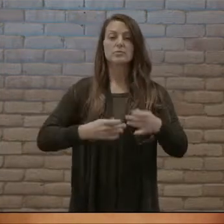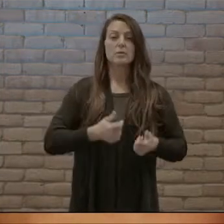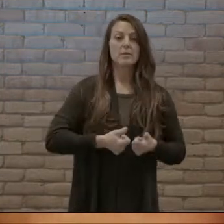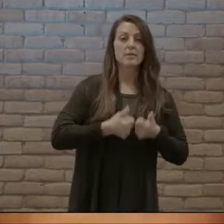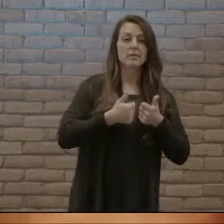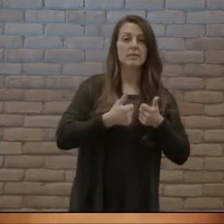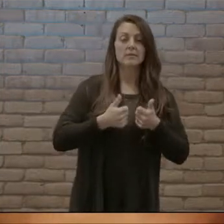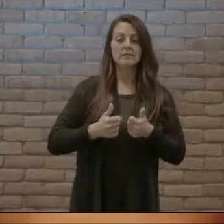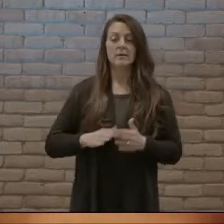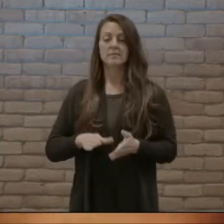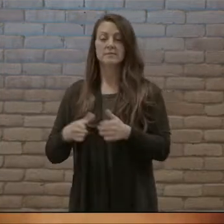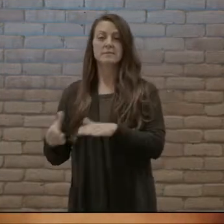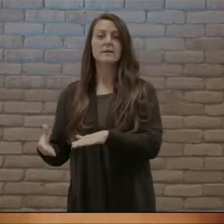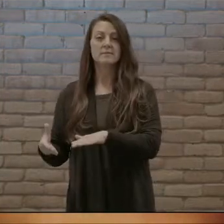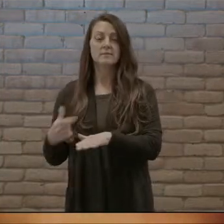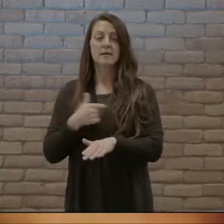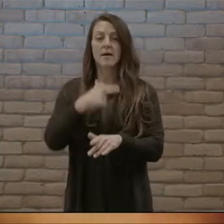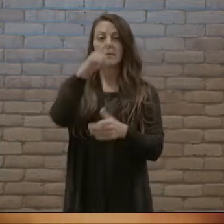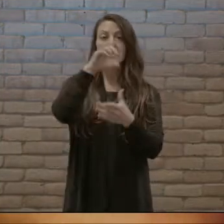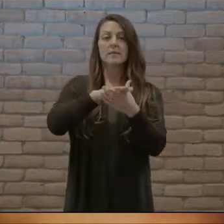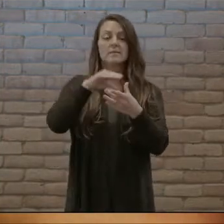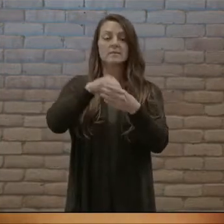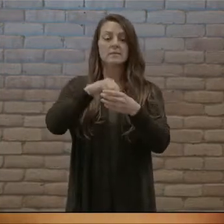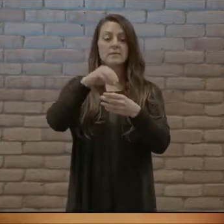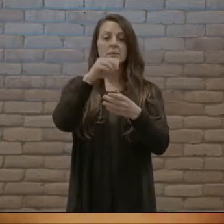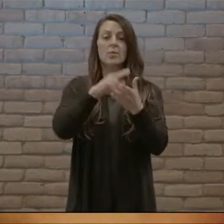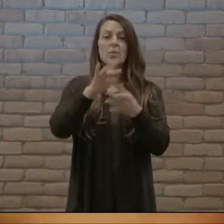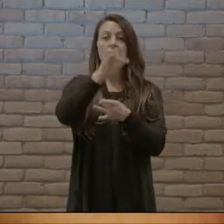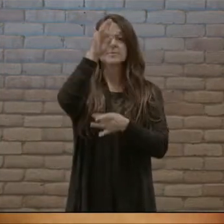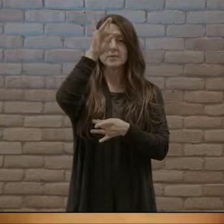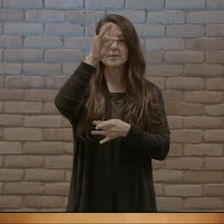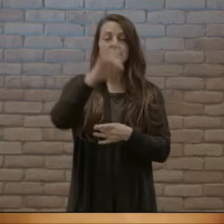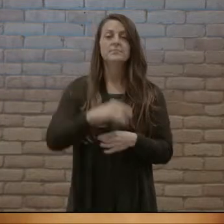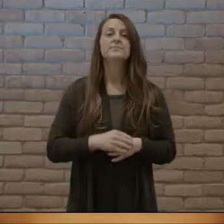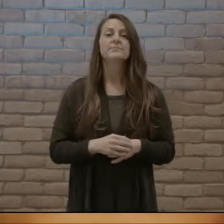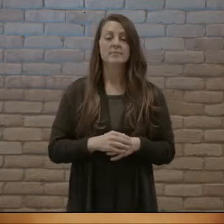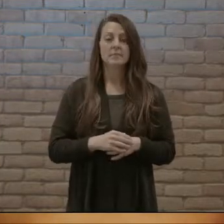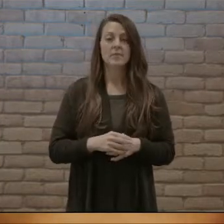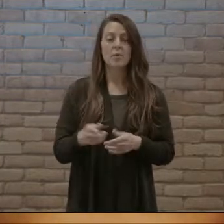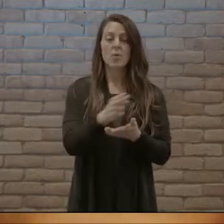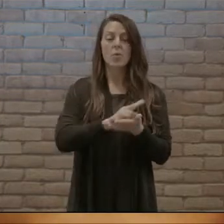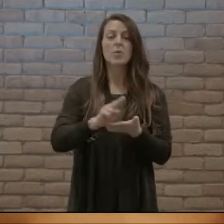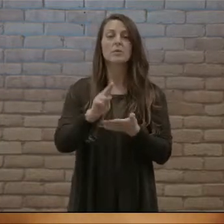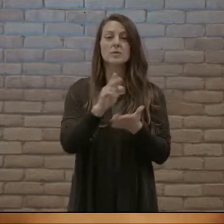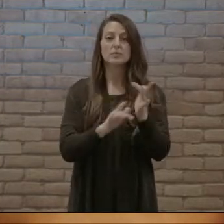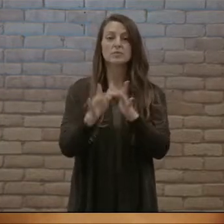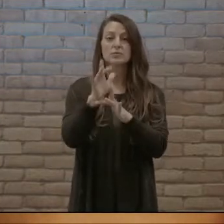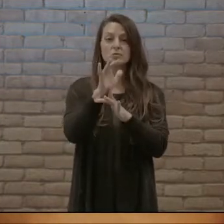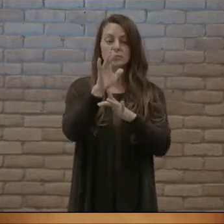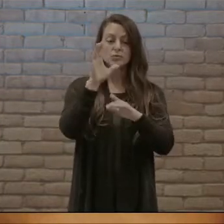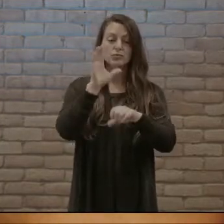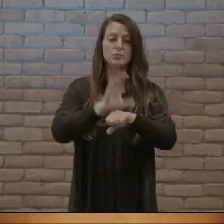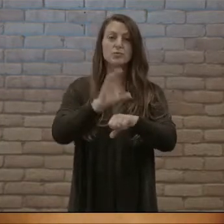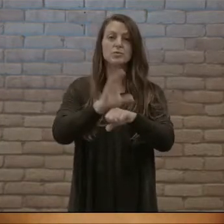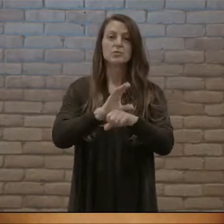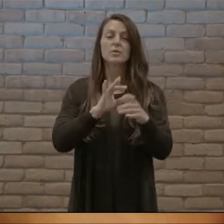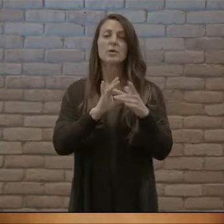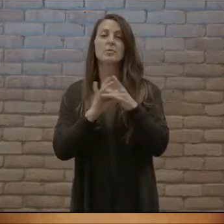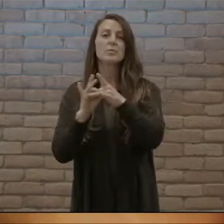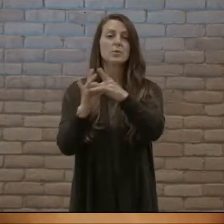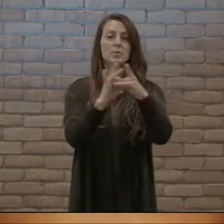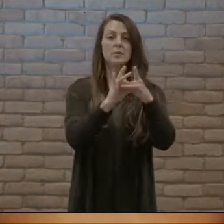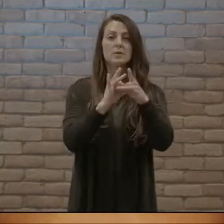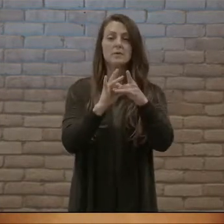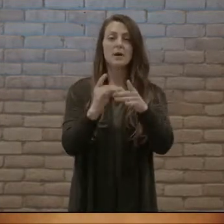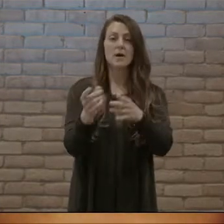dead. I believe in the Holy Spirit, the Holy Christian Church, the communion of